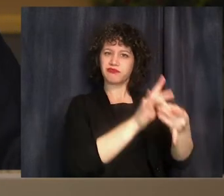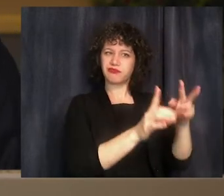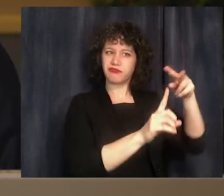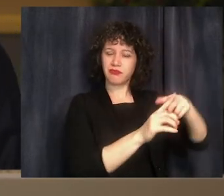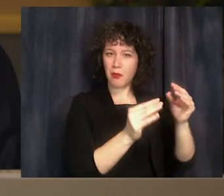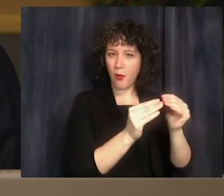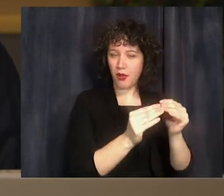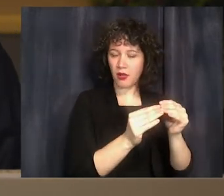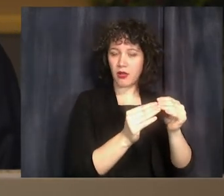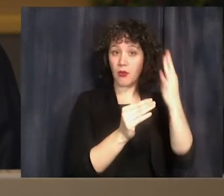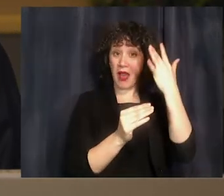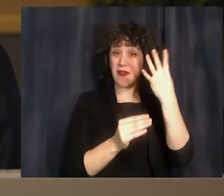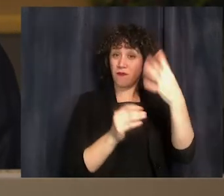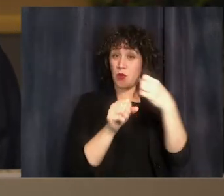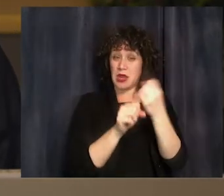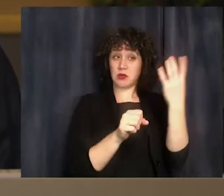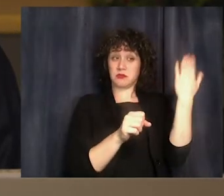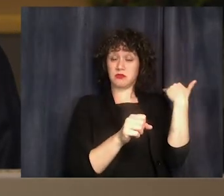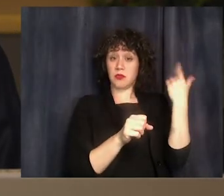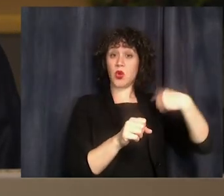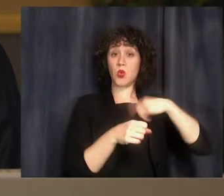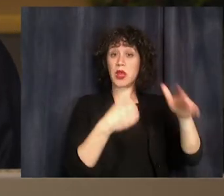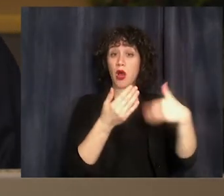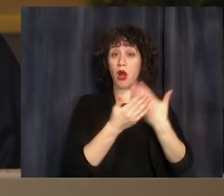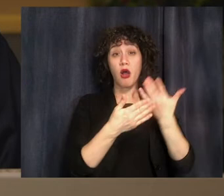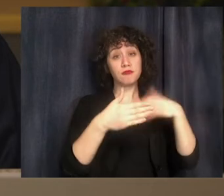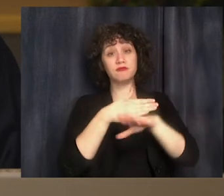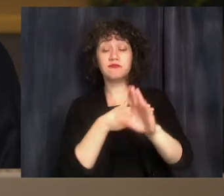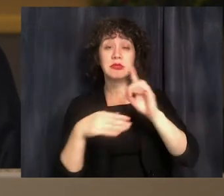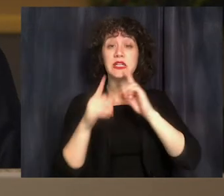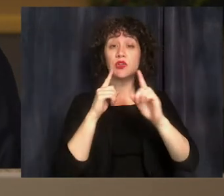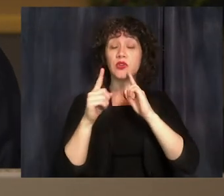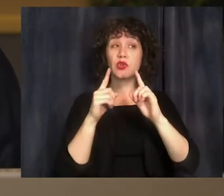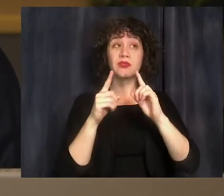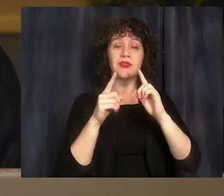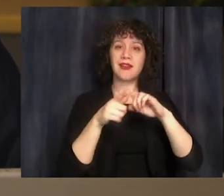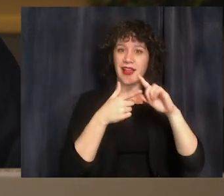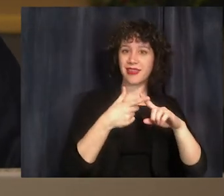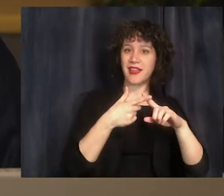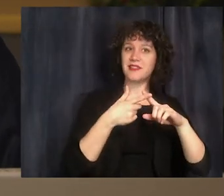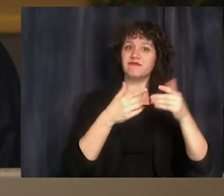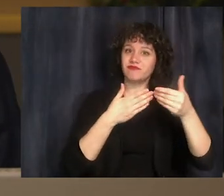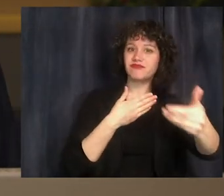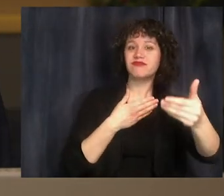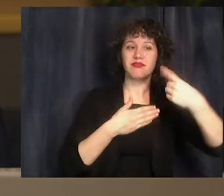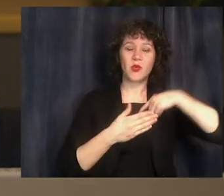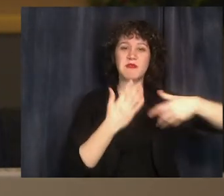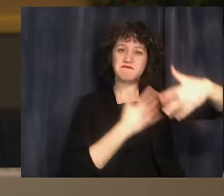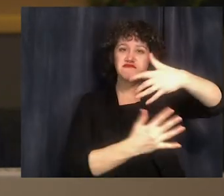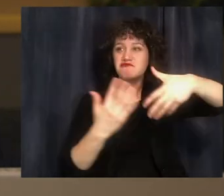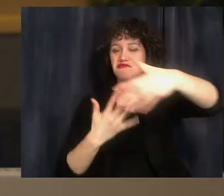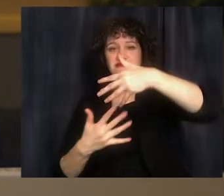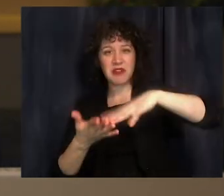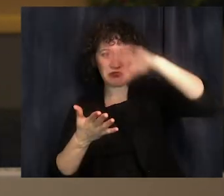we all happened to walk into an interview, and I'm so glad we all spent the next 4 years interacting and learning together. So congratulations,